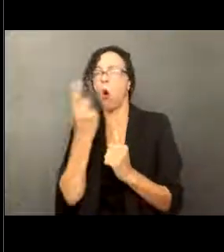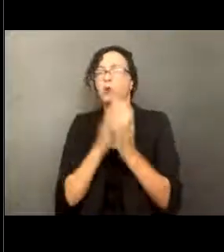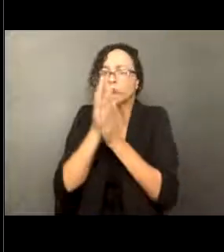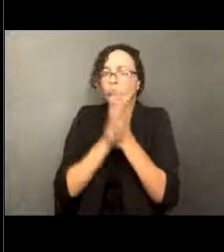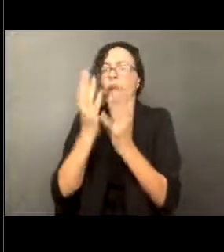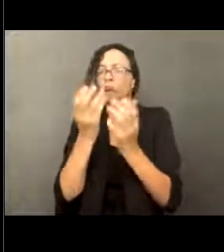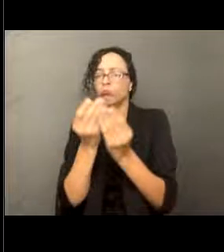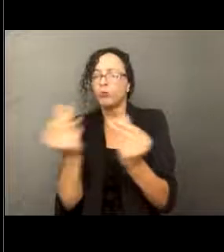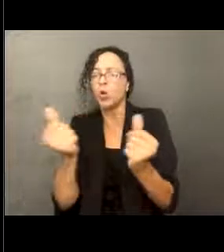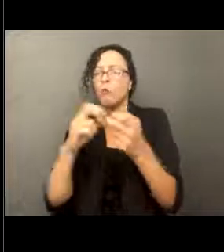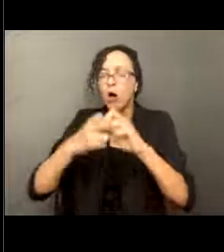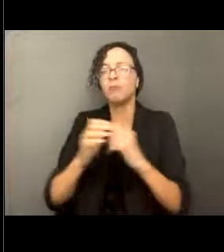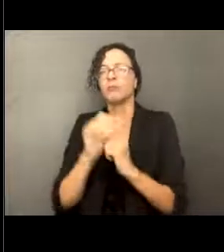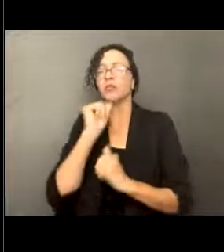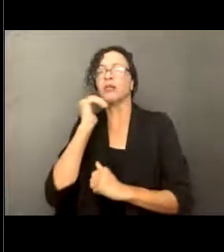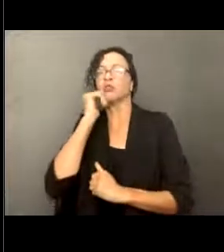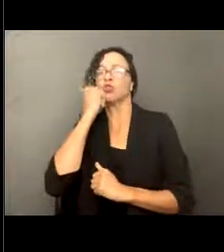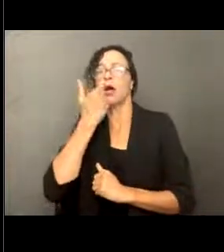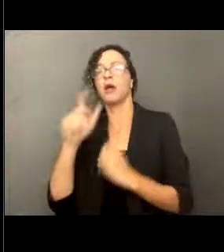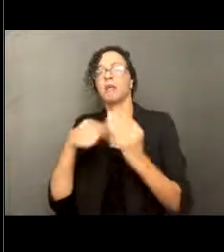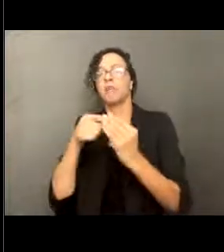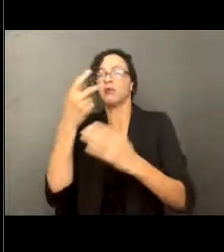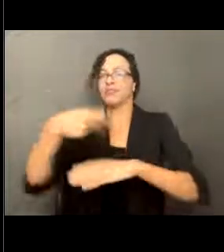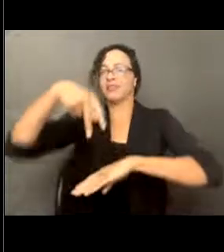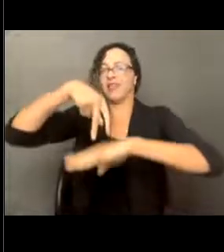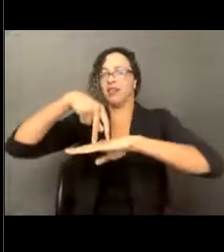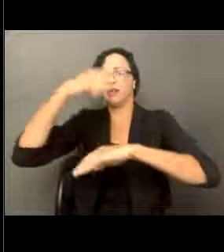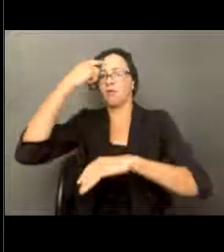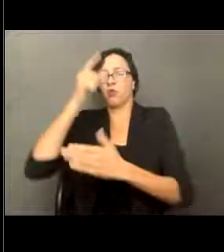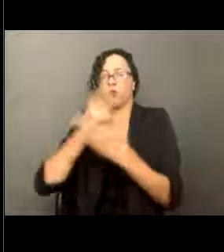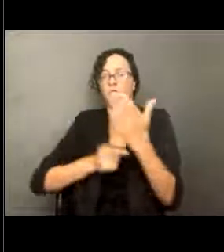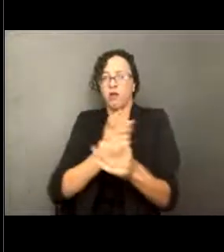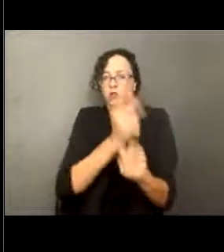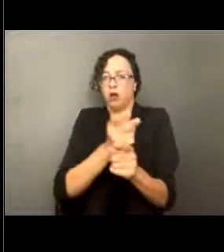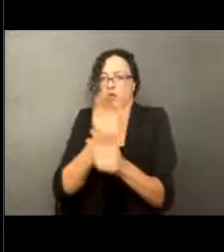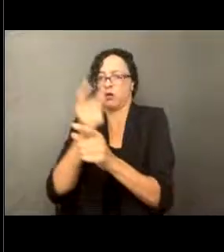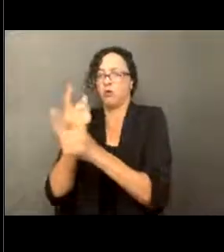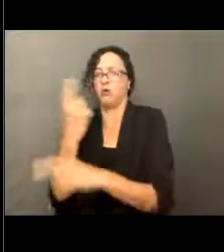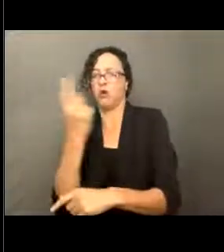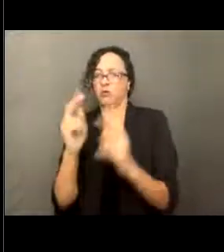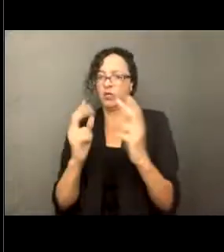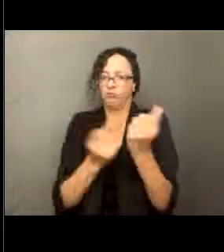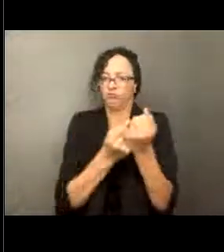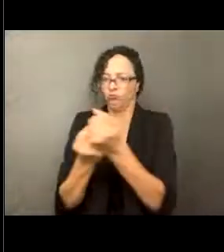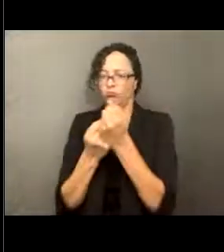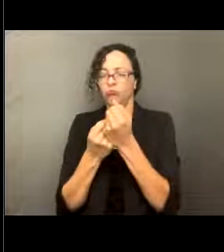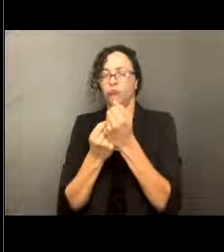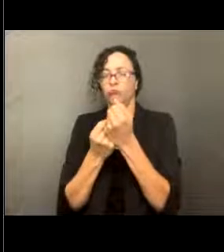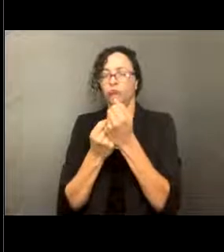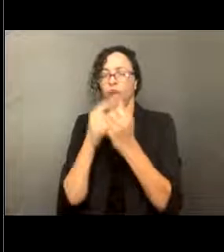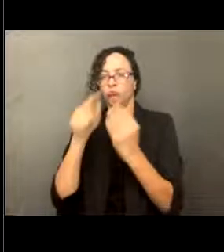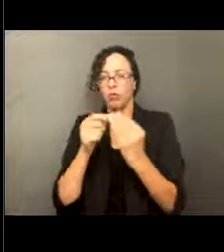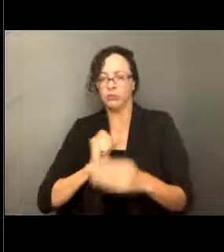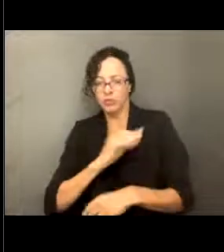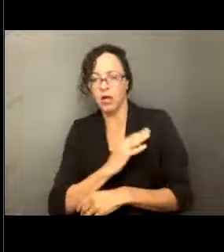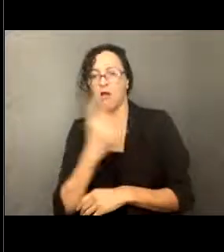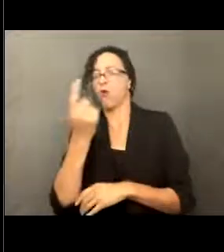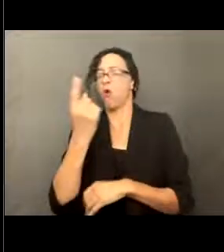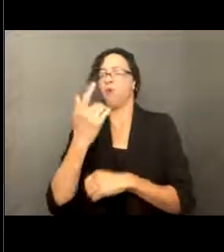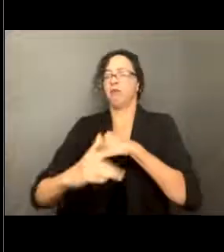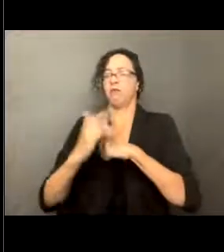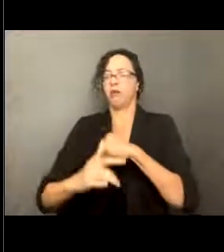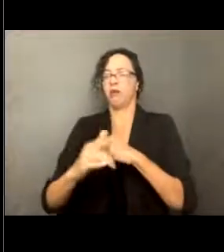needed to, about standing up for what he felt was right. He's always very supportive of staff and always available to us to share his wisdom